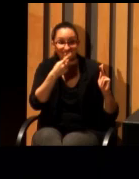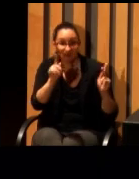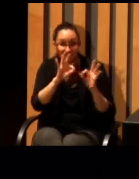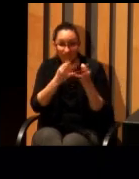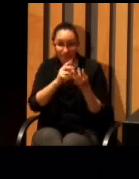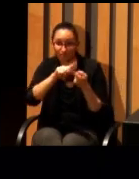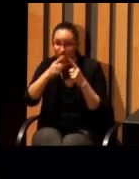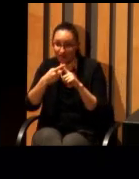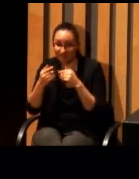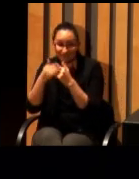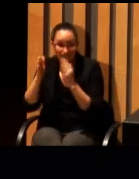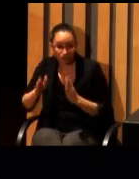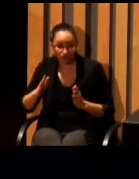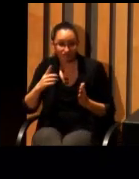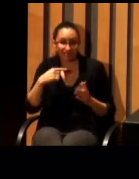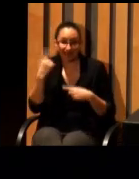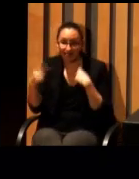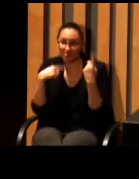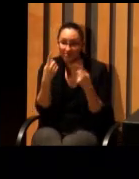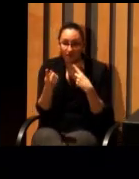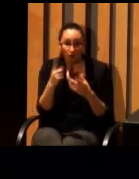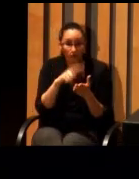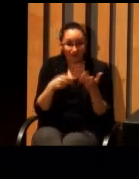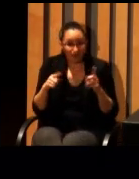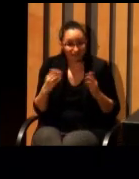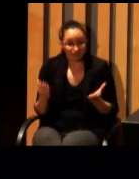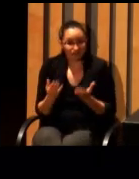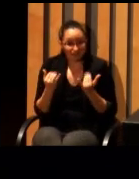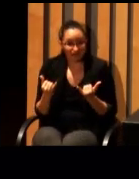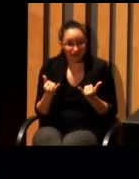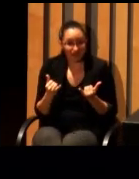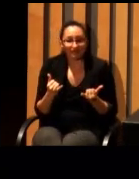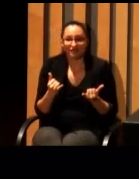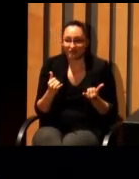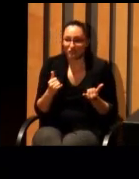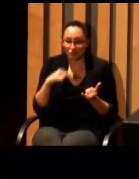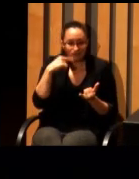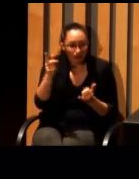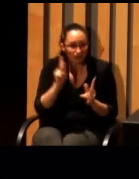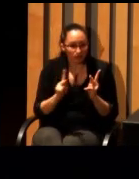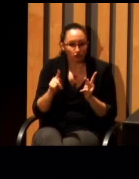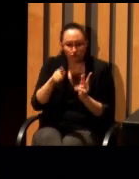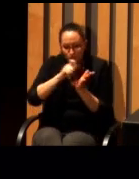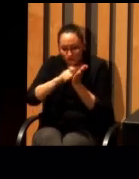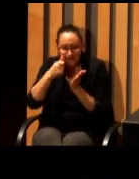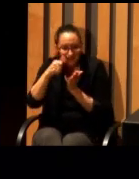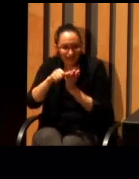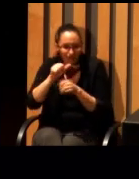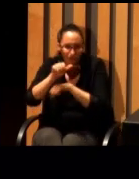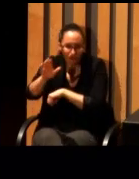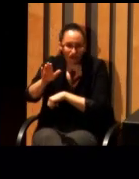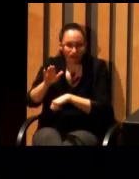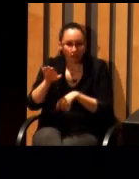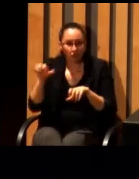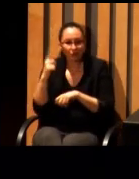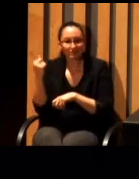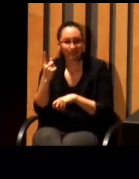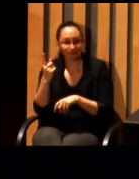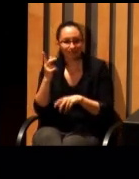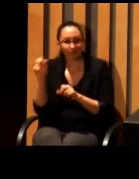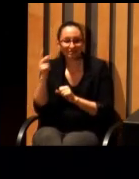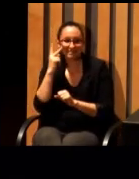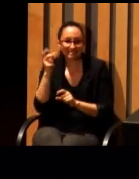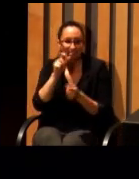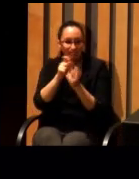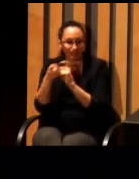we've talked about here today, to write that letter, to do the things that are going to make that change in the greater,